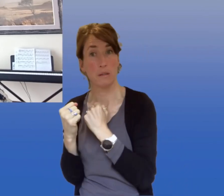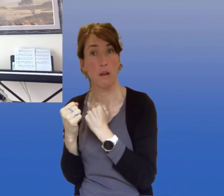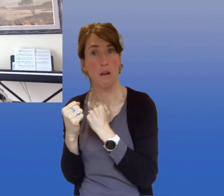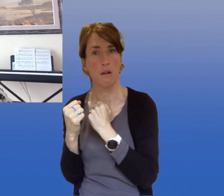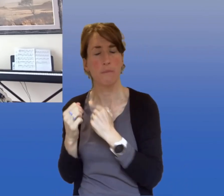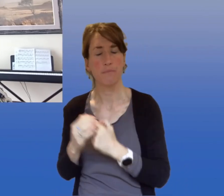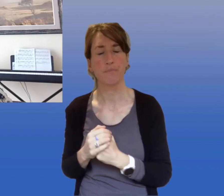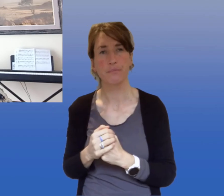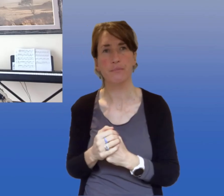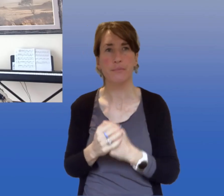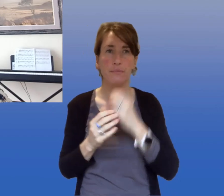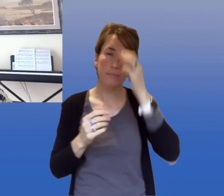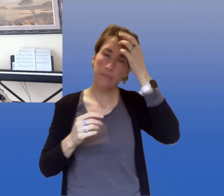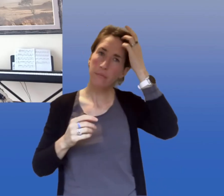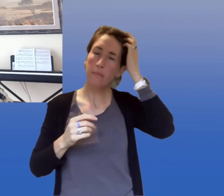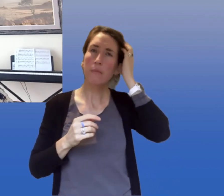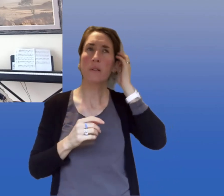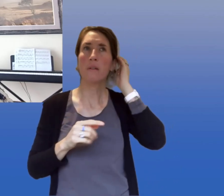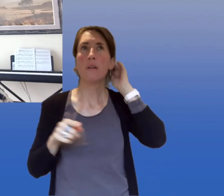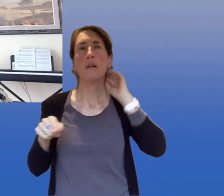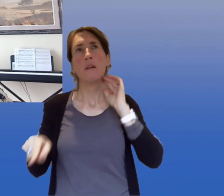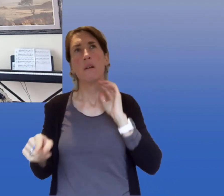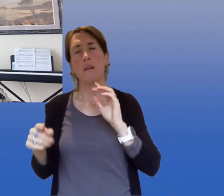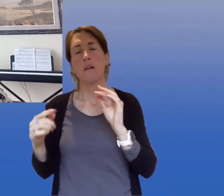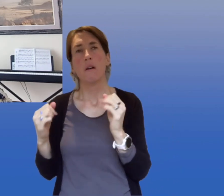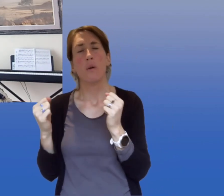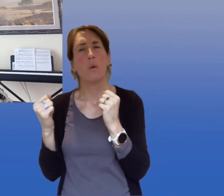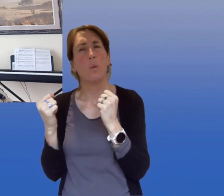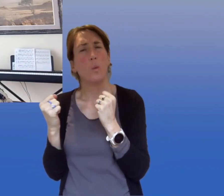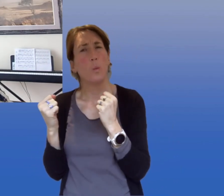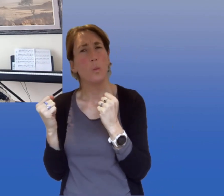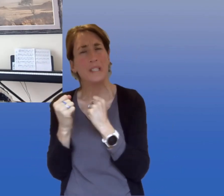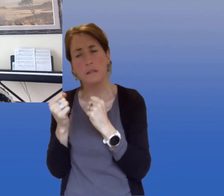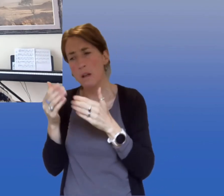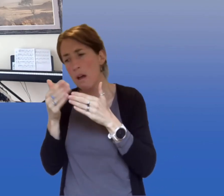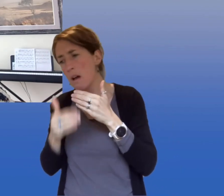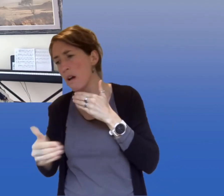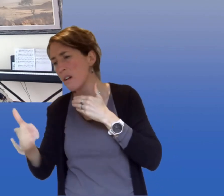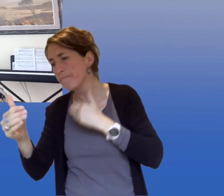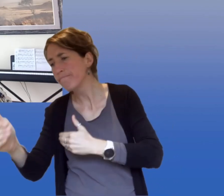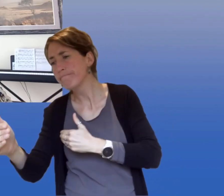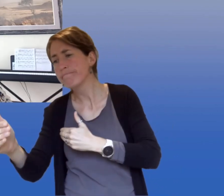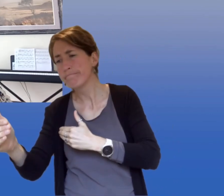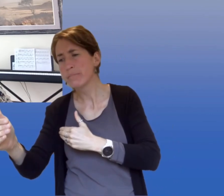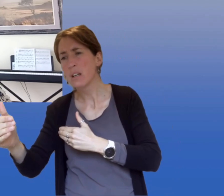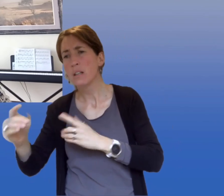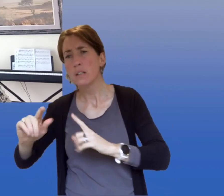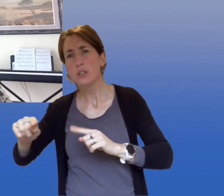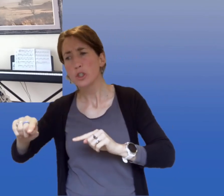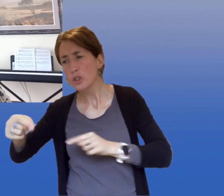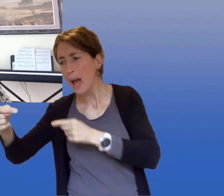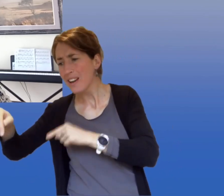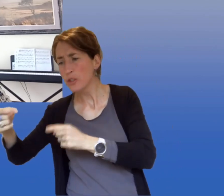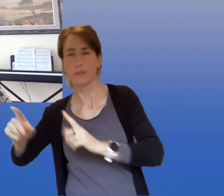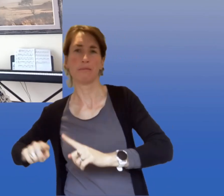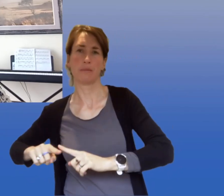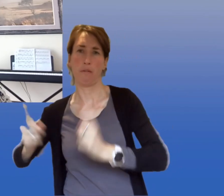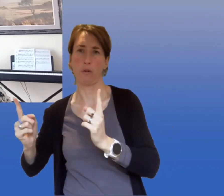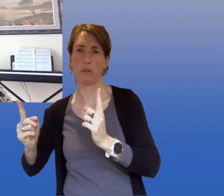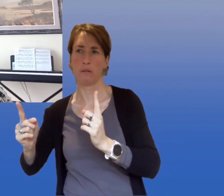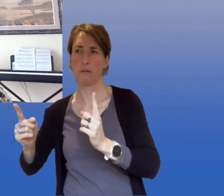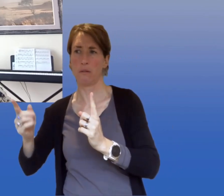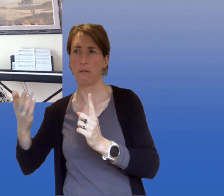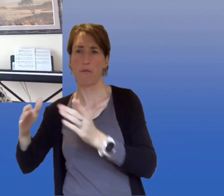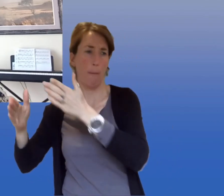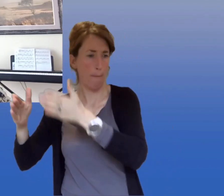planning more generally. With regards to the winter portion of it, that